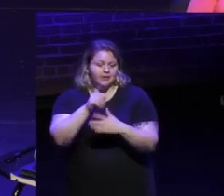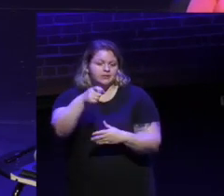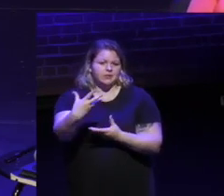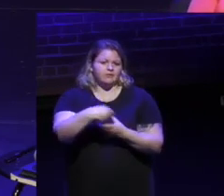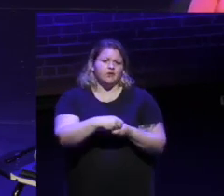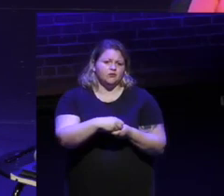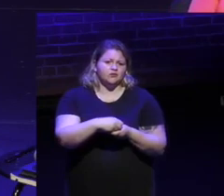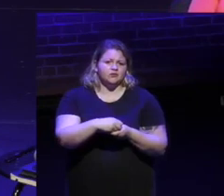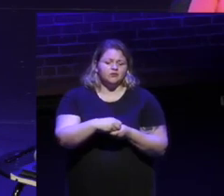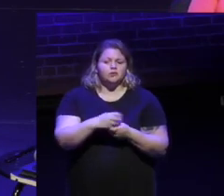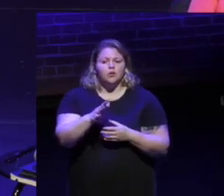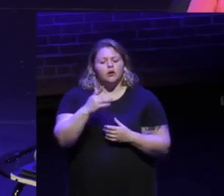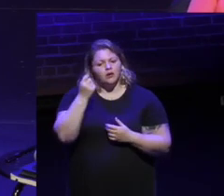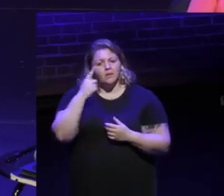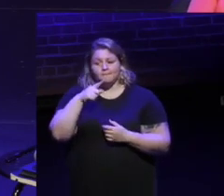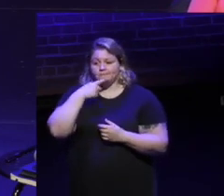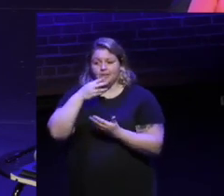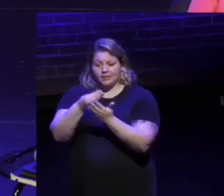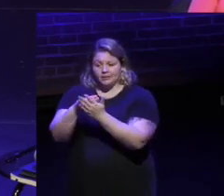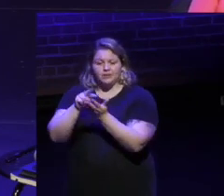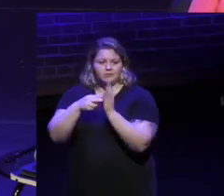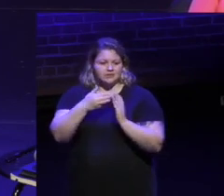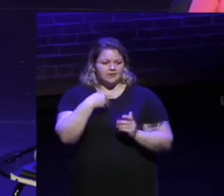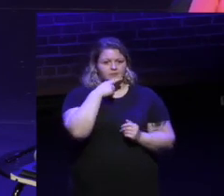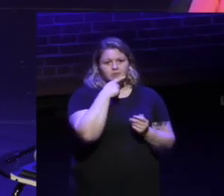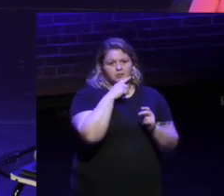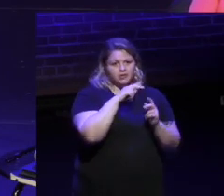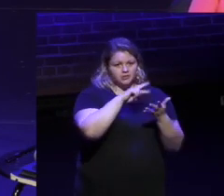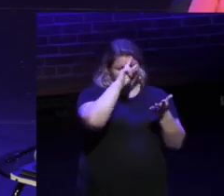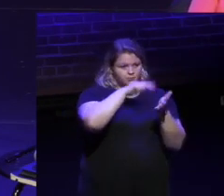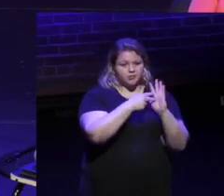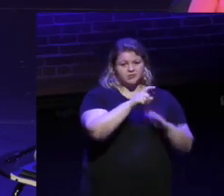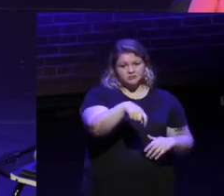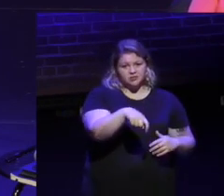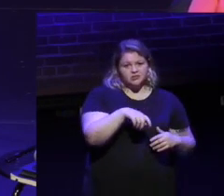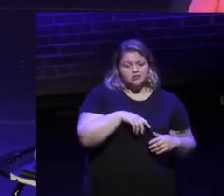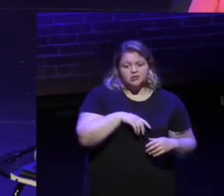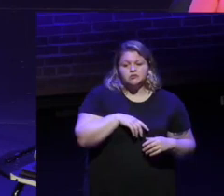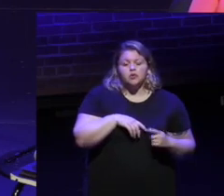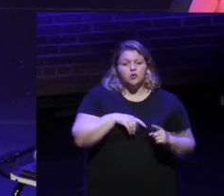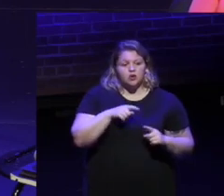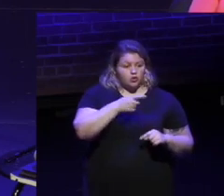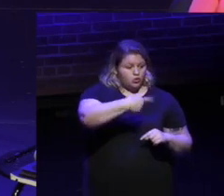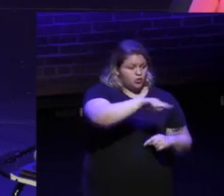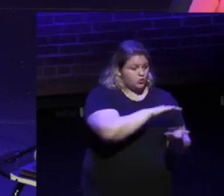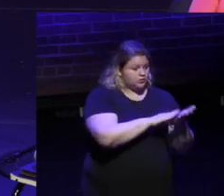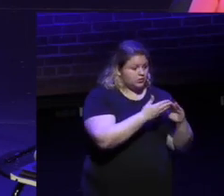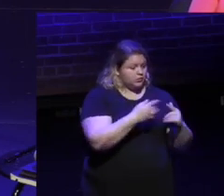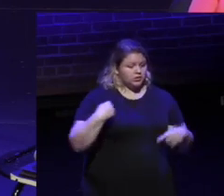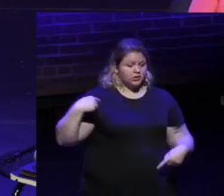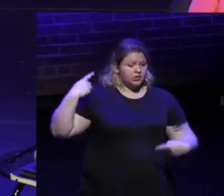public purposes, which is helping catch up the organizations that have been left out and the communities that have been left out